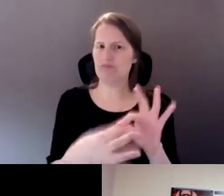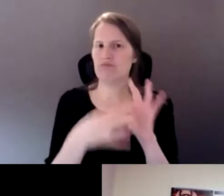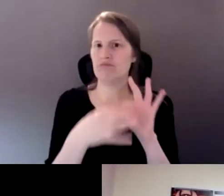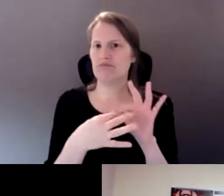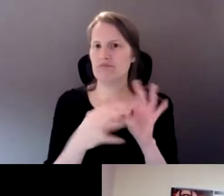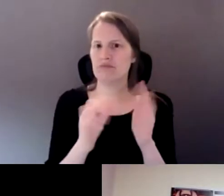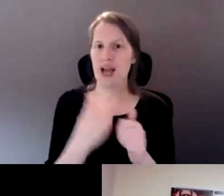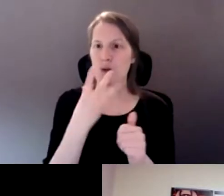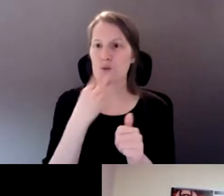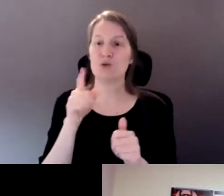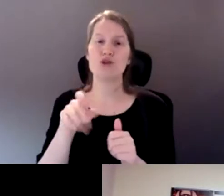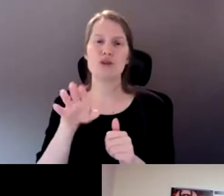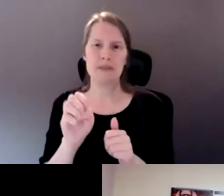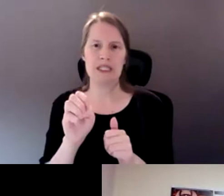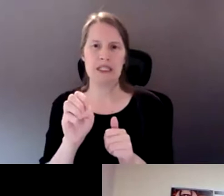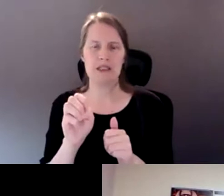Jews should be treated.